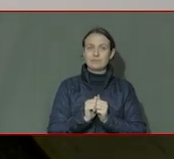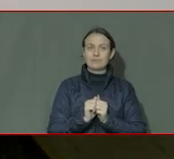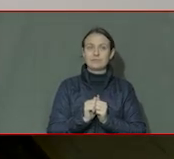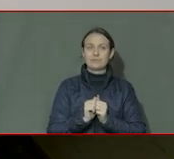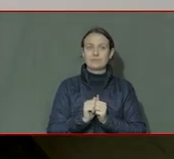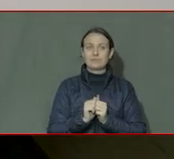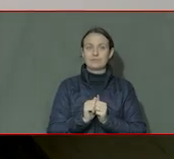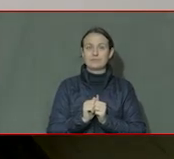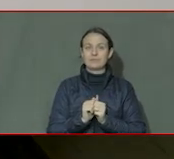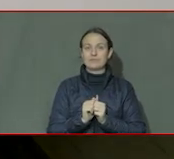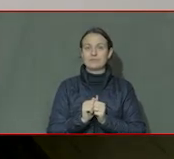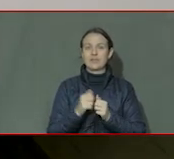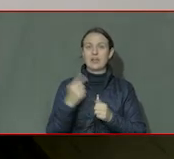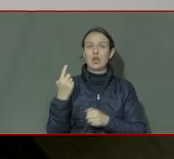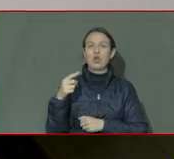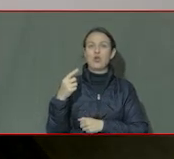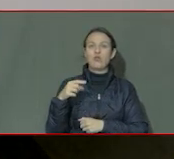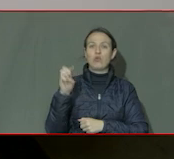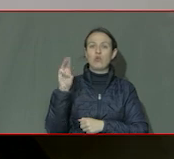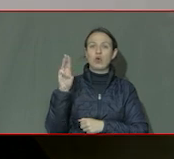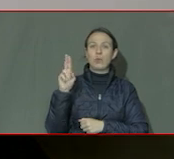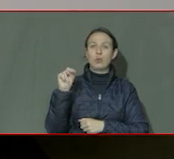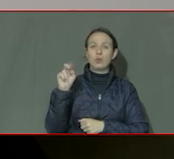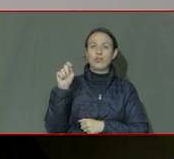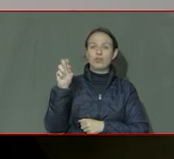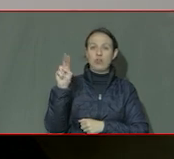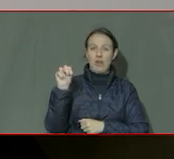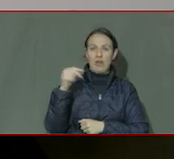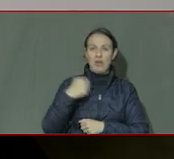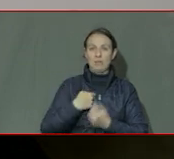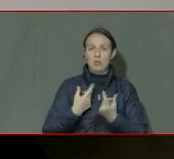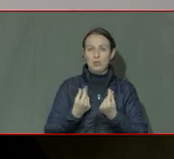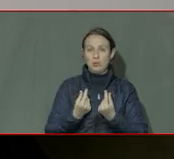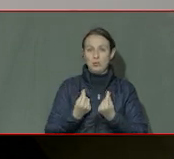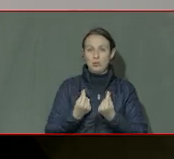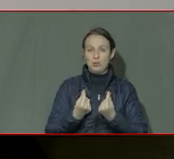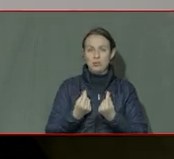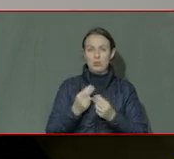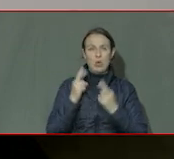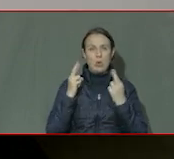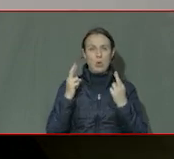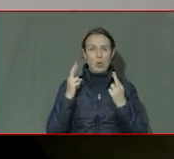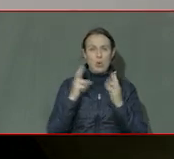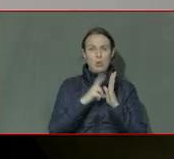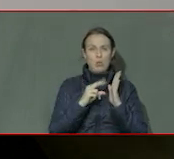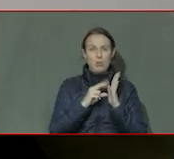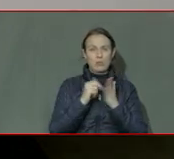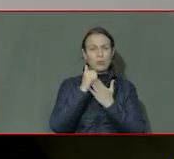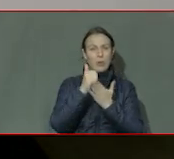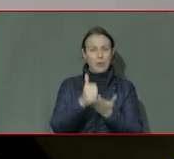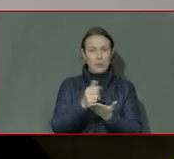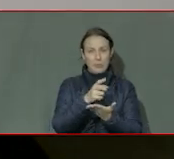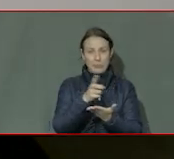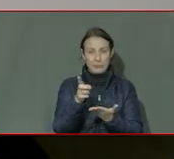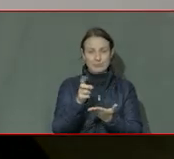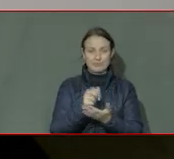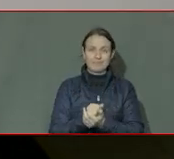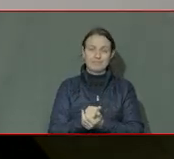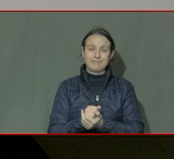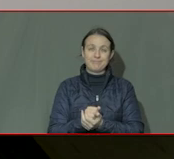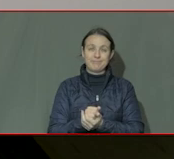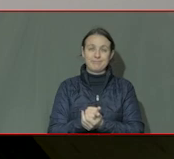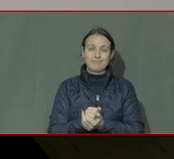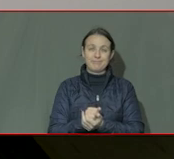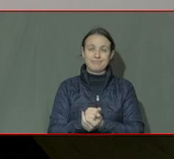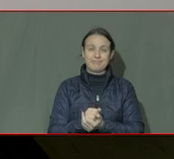for the mutations, this is what I did. I hope it will assist you, ladies and gentlemen. Now, you will